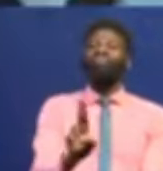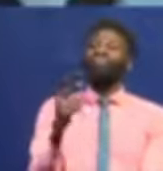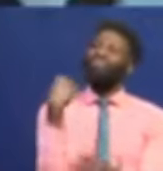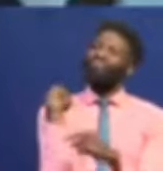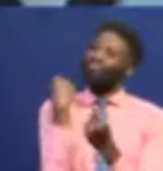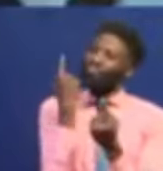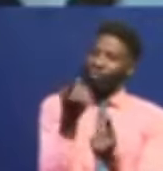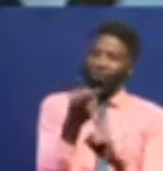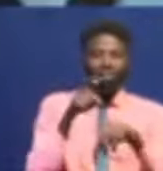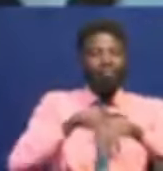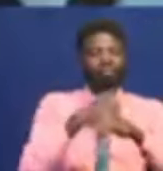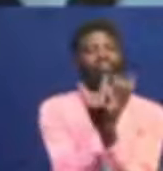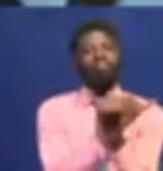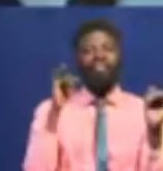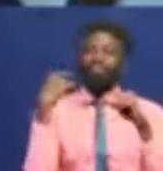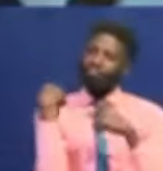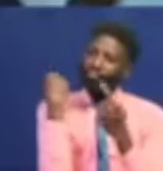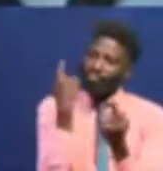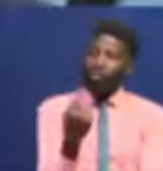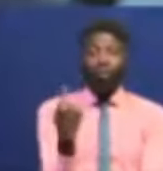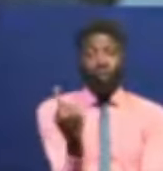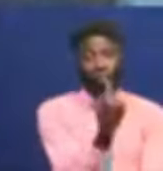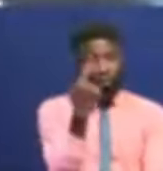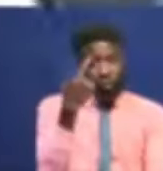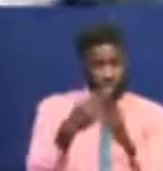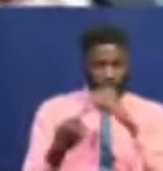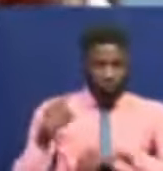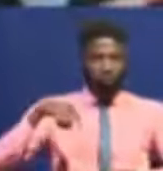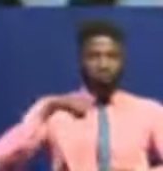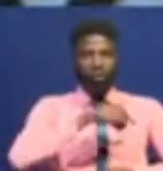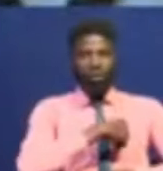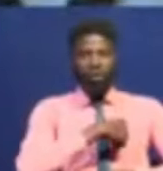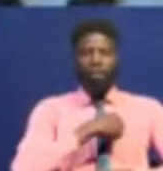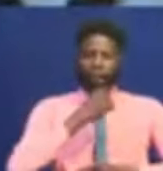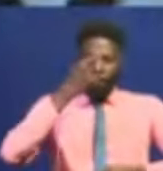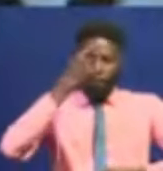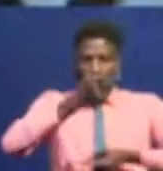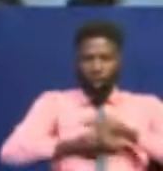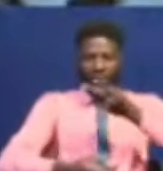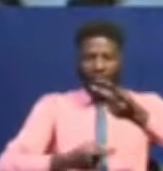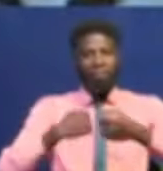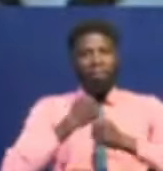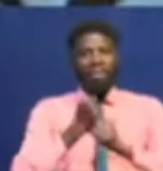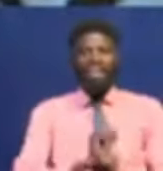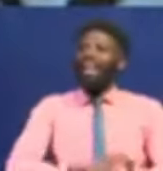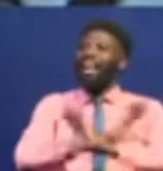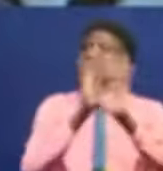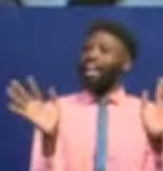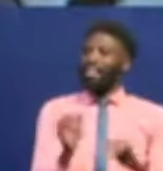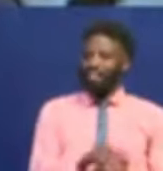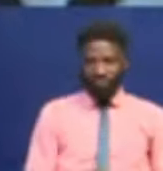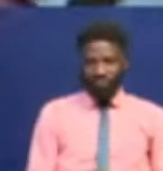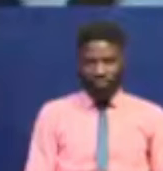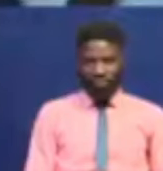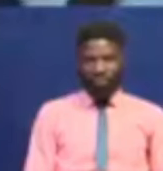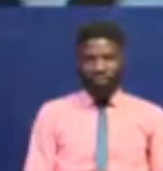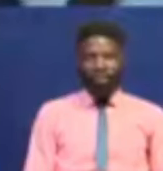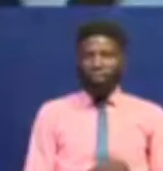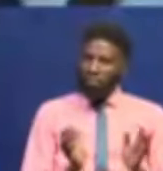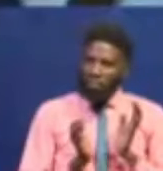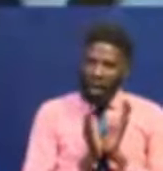us ever since independence, only that we have made it much more transparent. Only that we have brought out more to